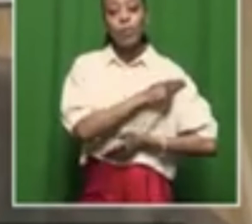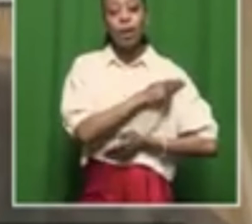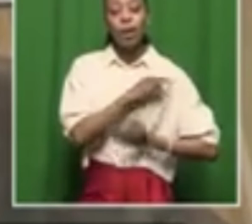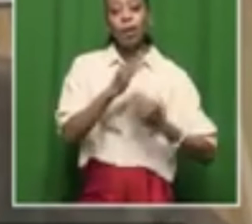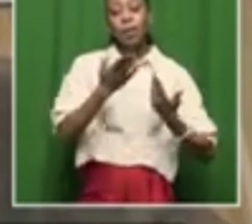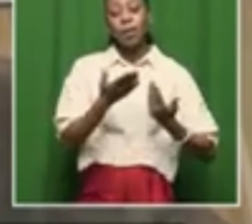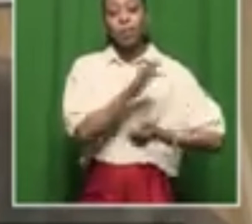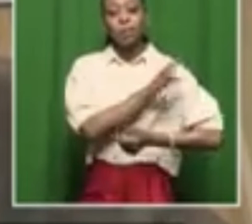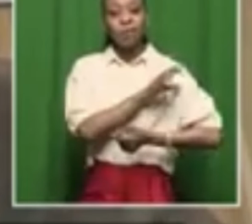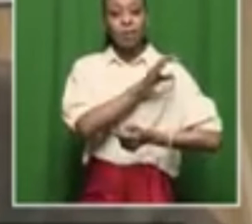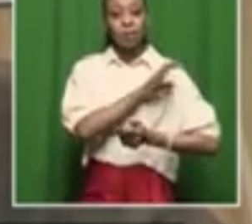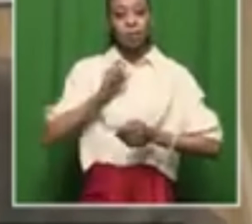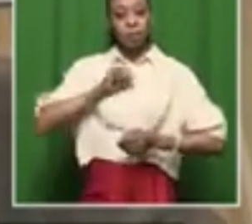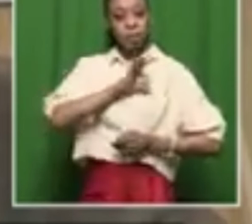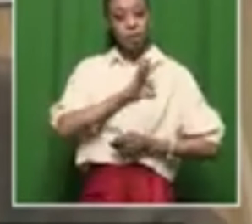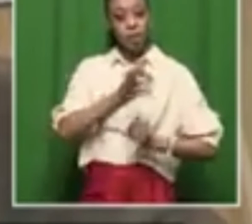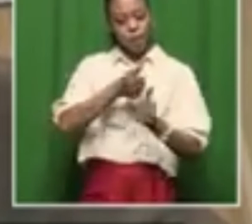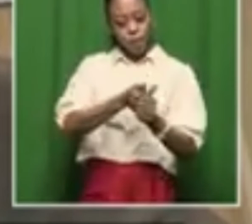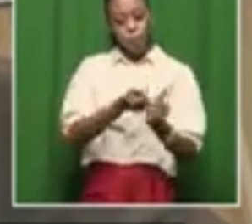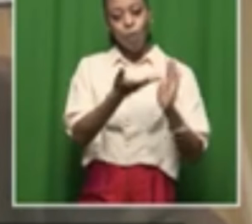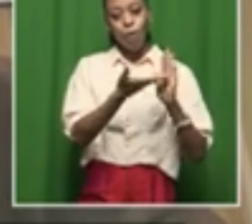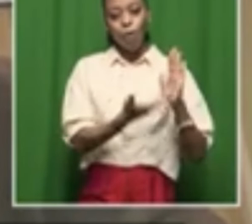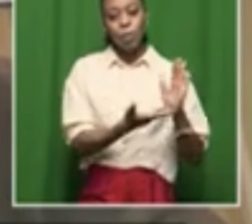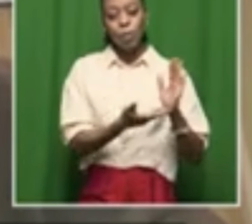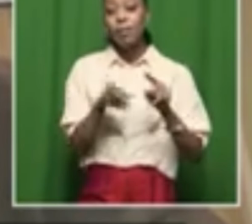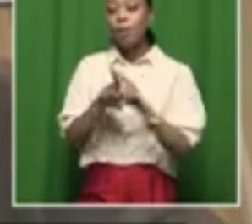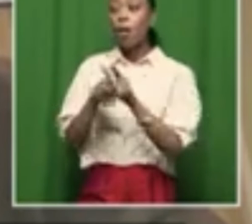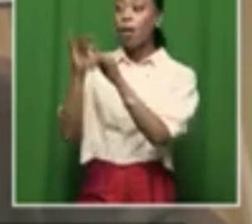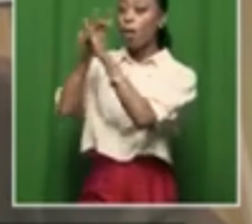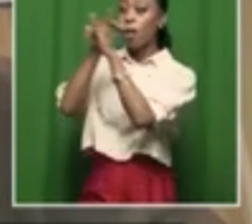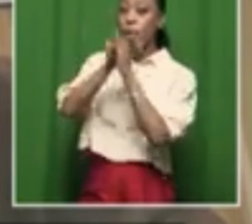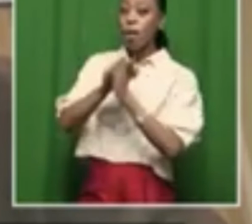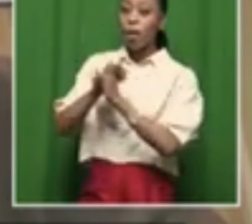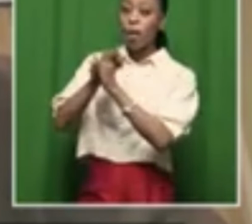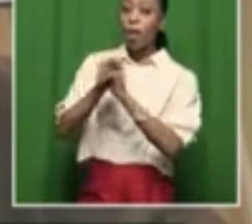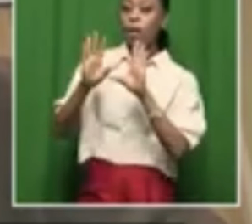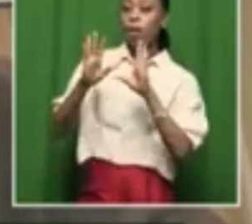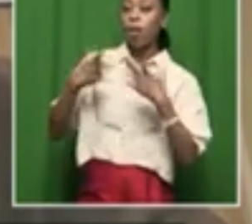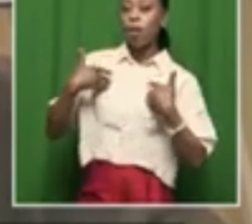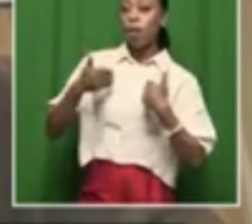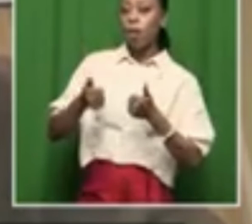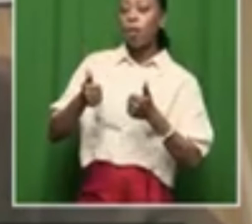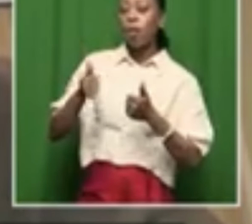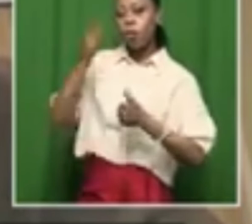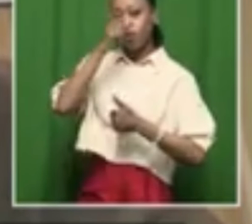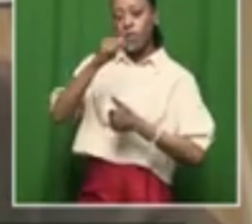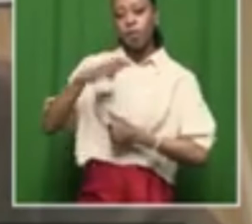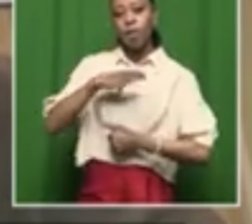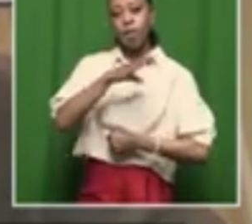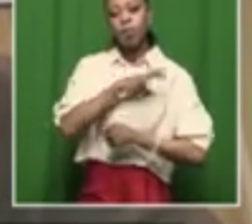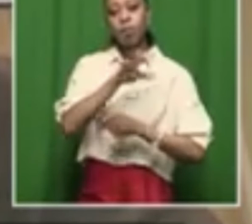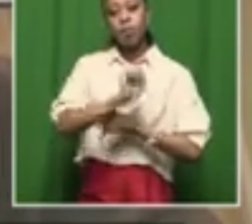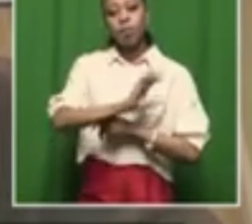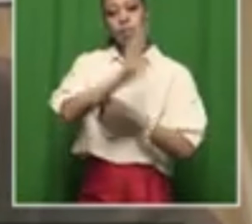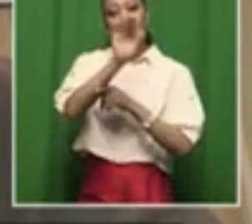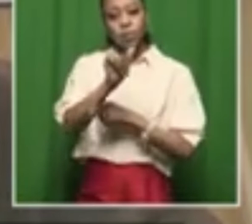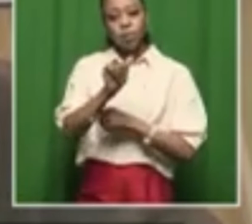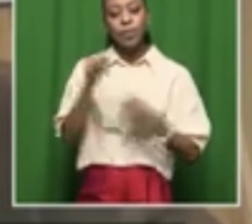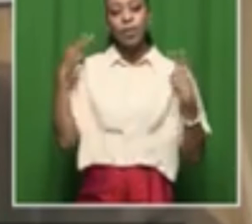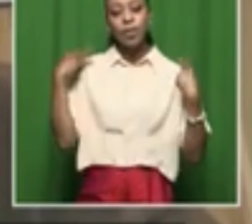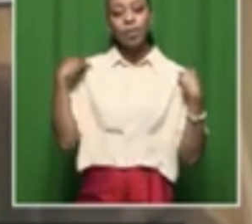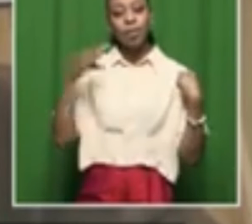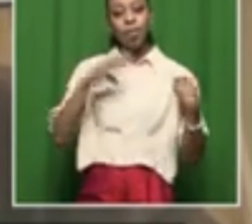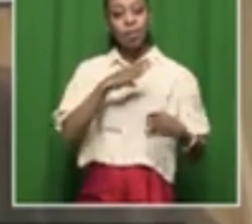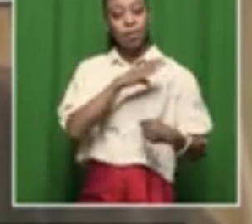facilities comply with standards. We also have institutions like the Health Professions Council of South Africa, the Nursing Council.